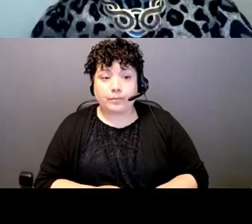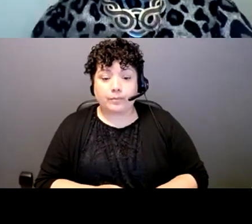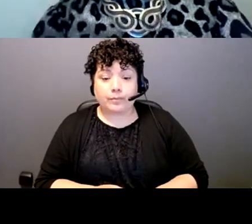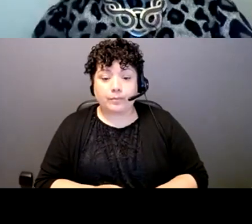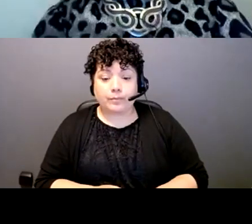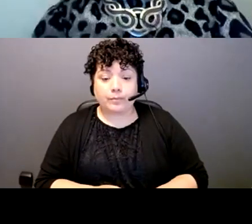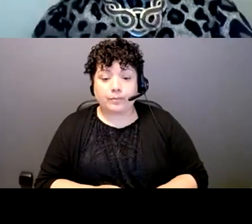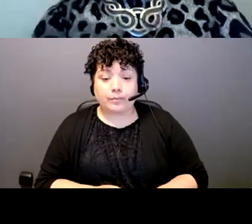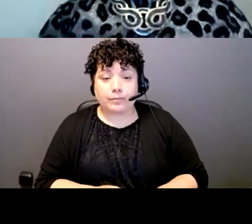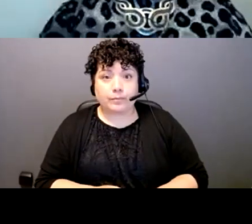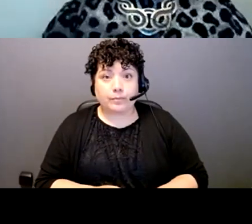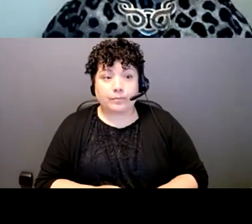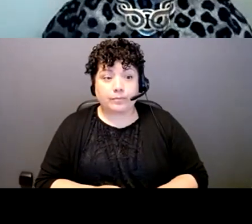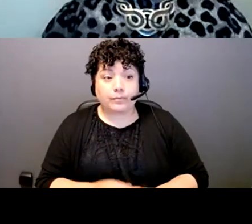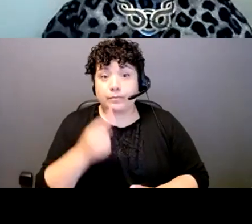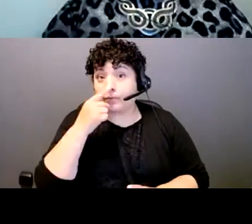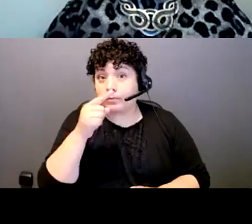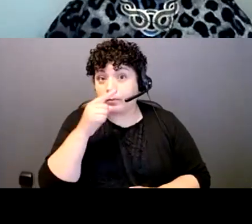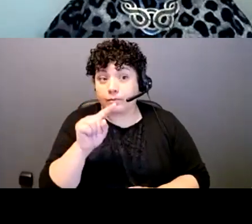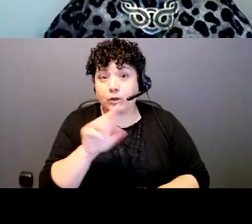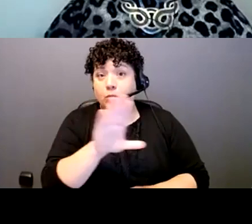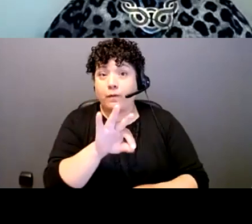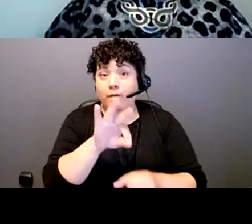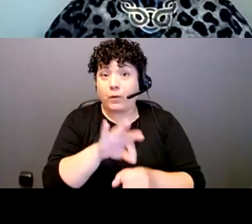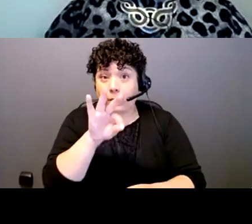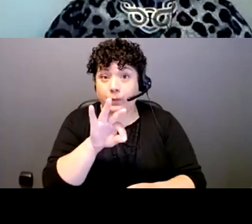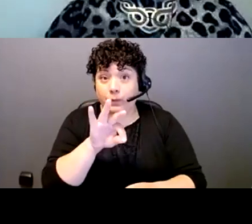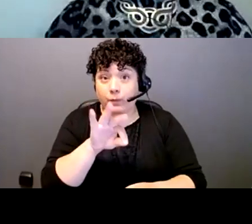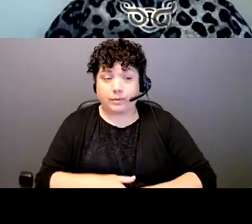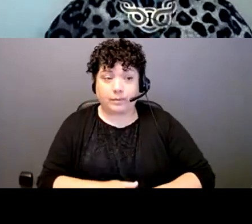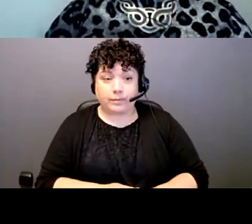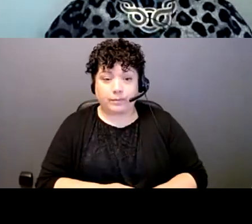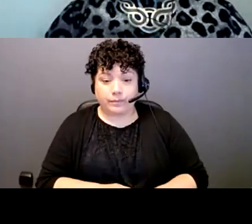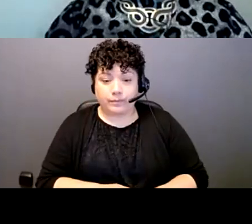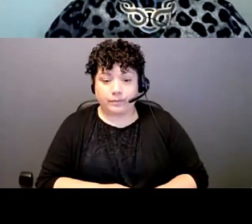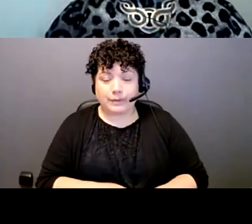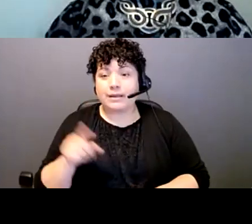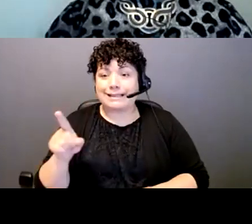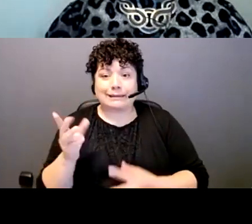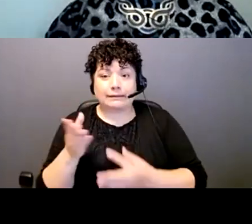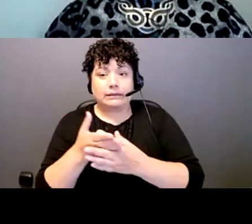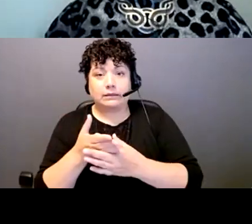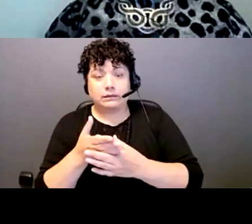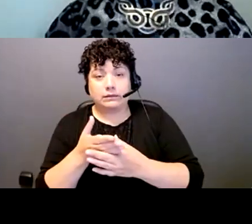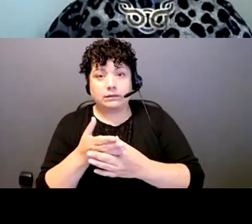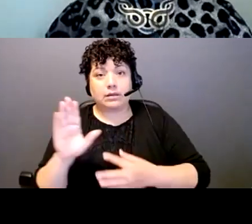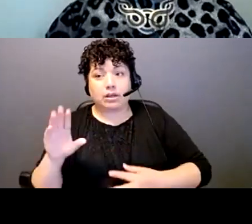Okay, can we ask you to vote? So Marilyn, it's just Christine here. Yeah.